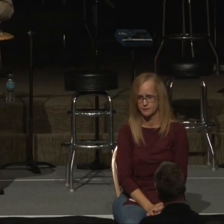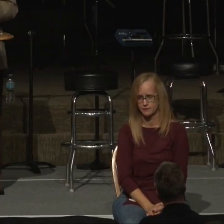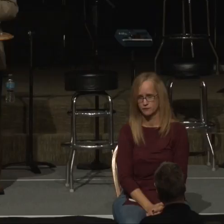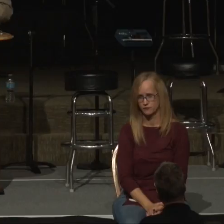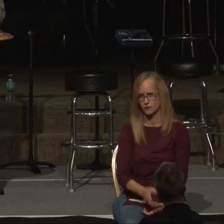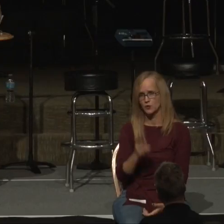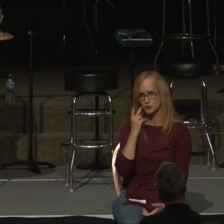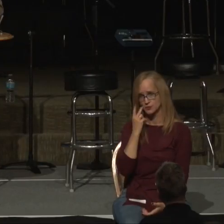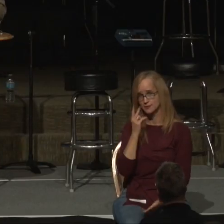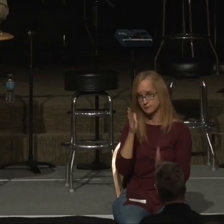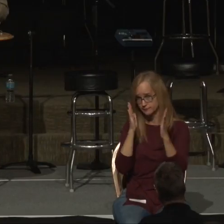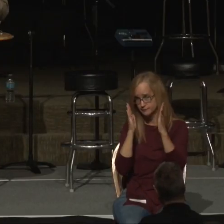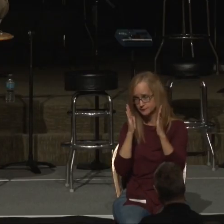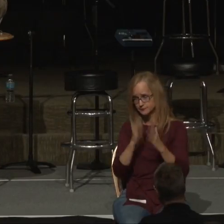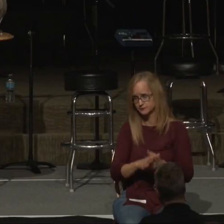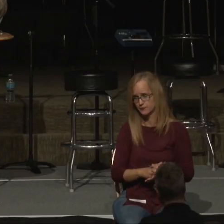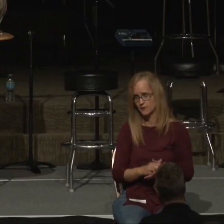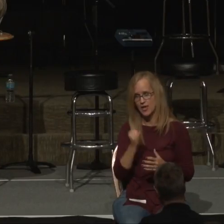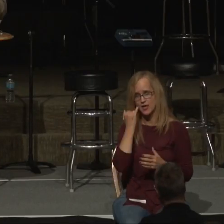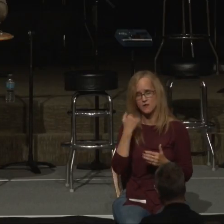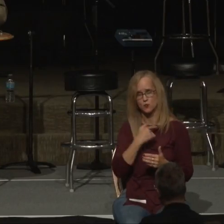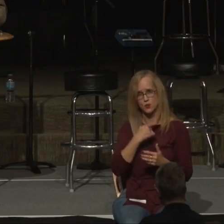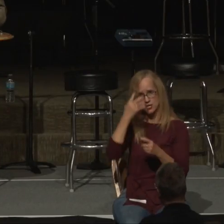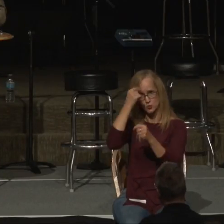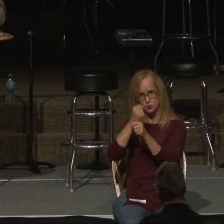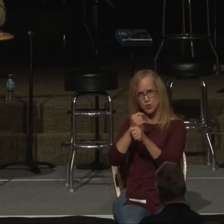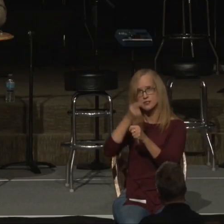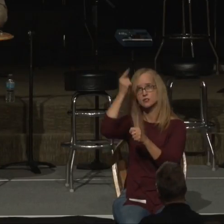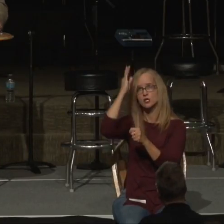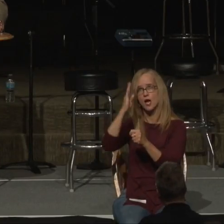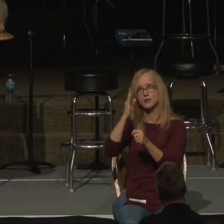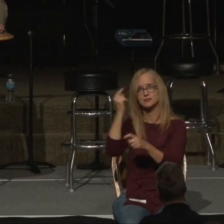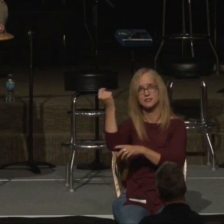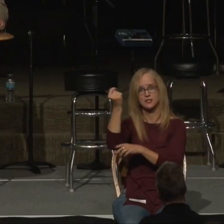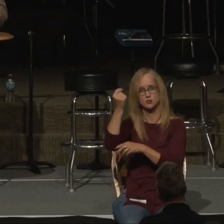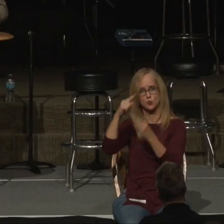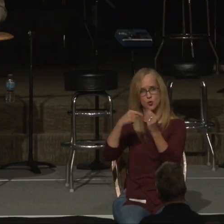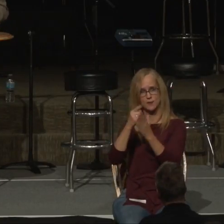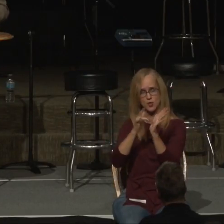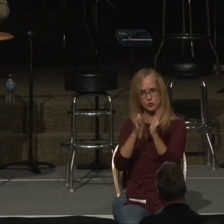You see, listen to me. If we trust God's testimony about Jesus,